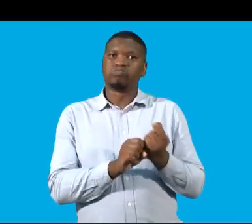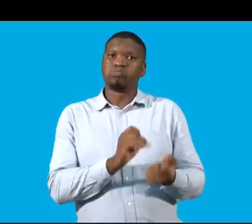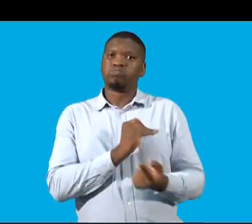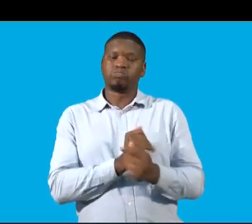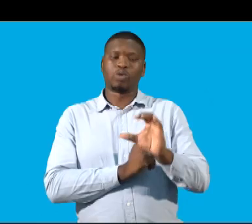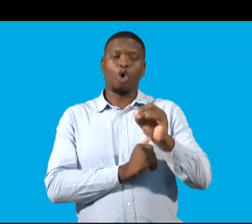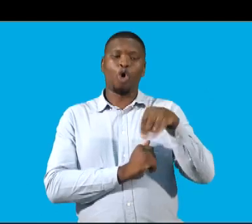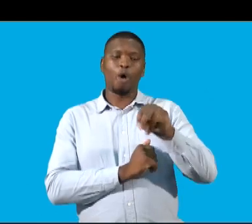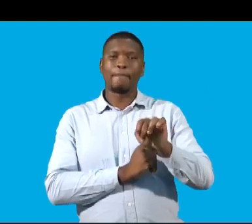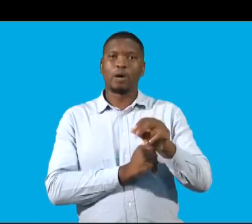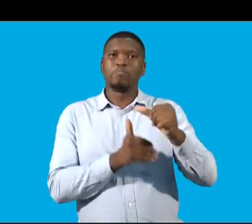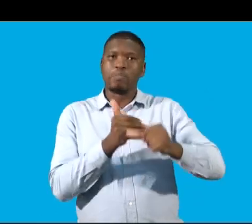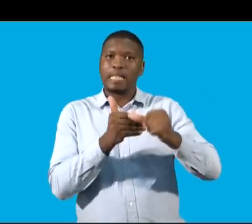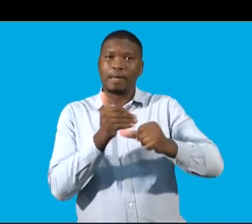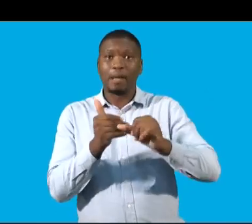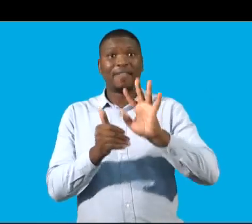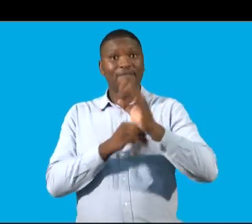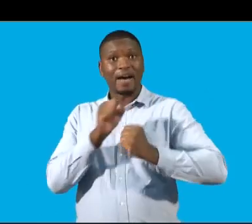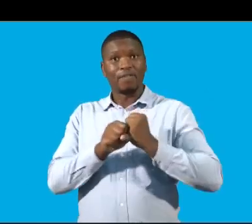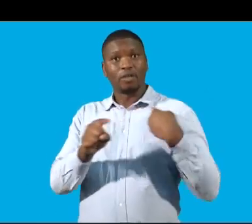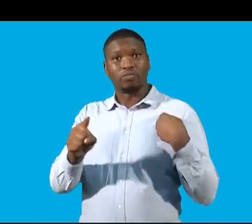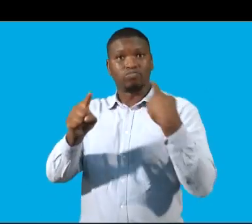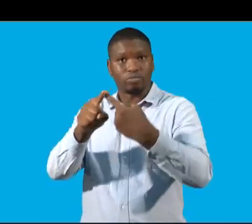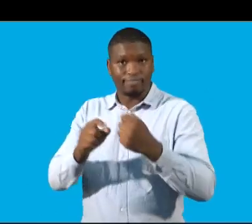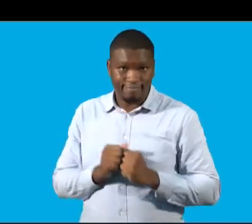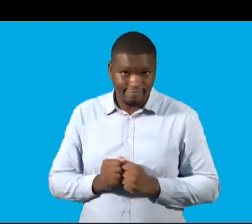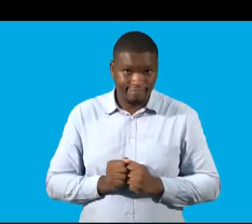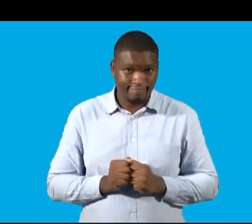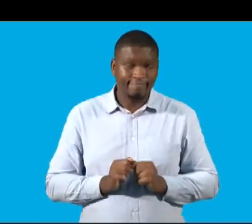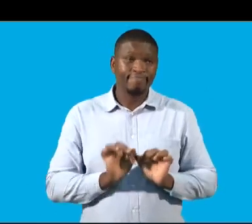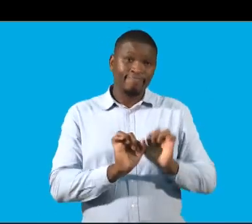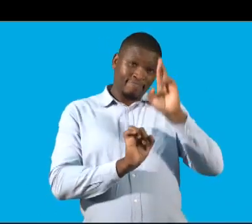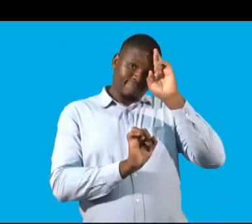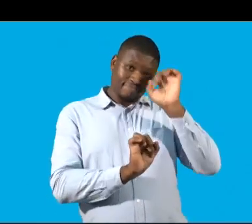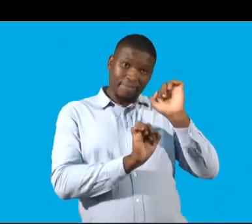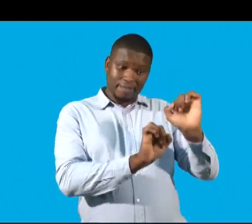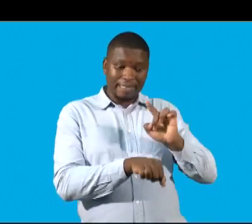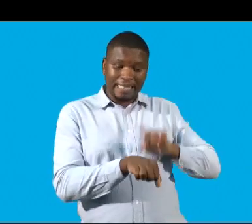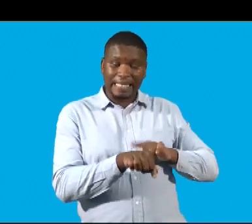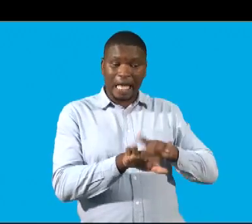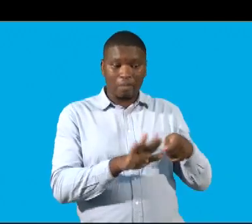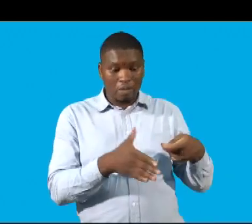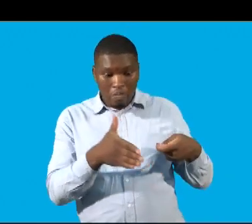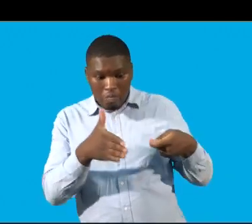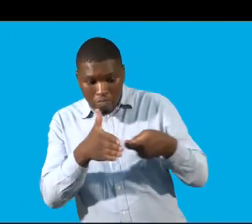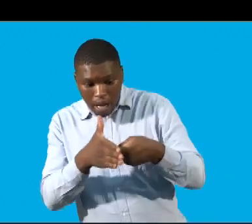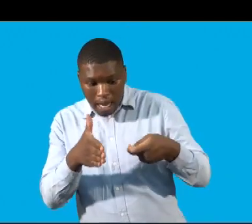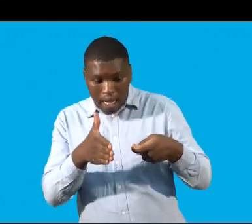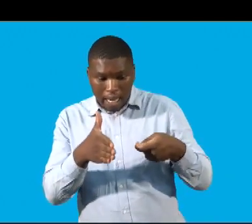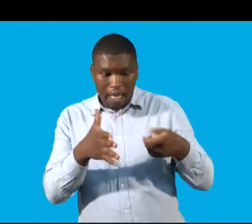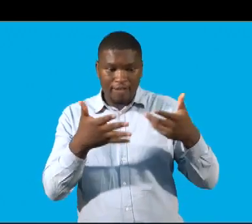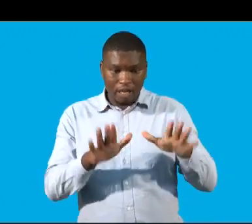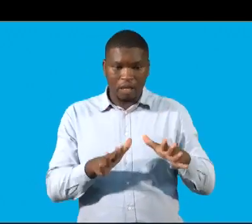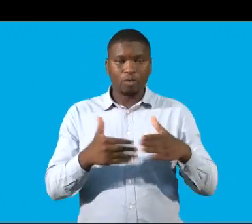monthly over the next 5 years. So remember, this farmer now opens the time he buys the tractor, he